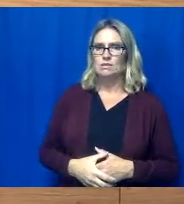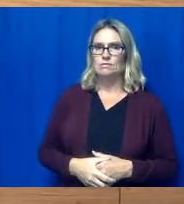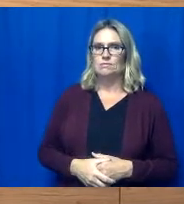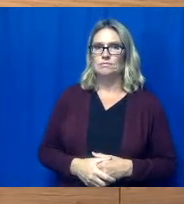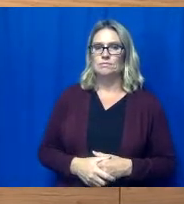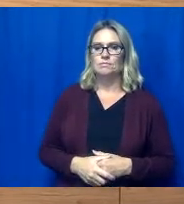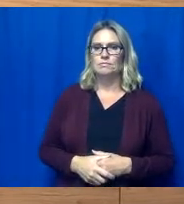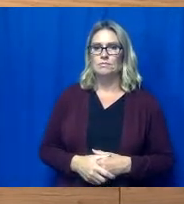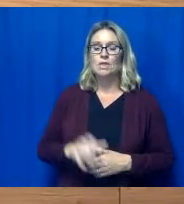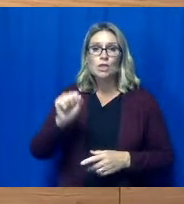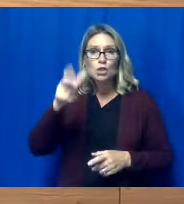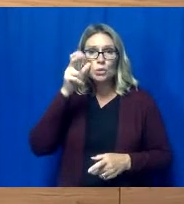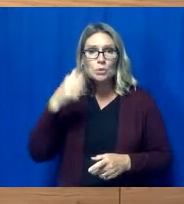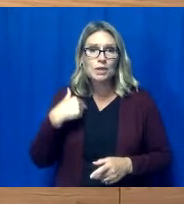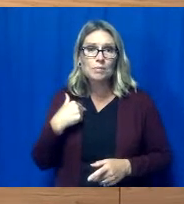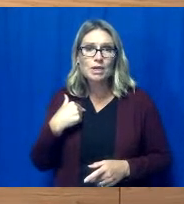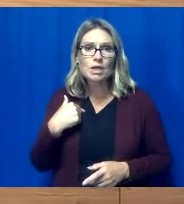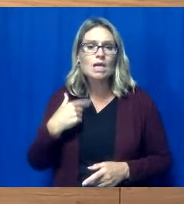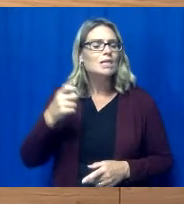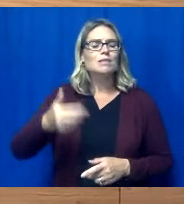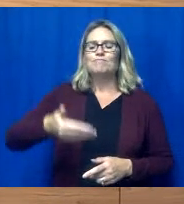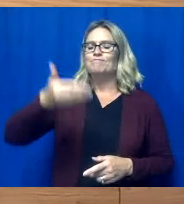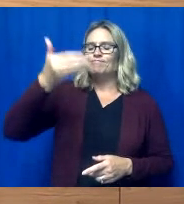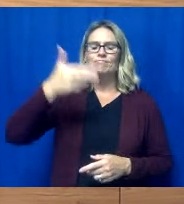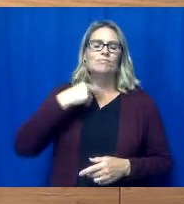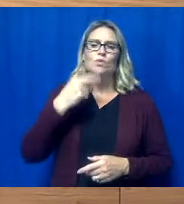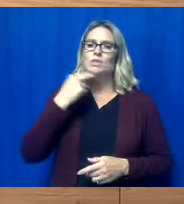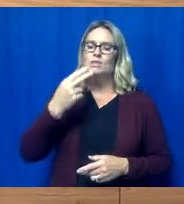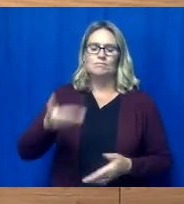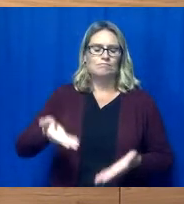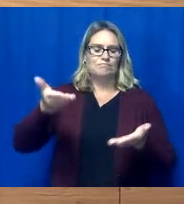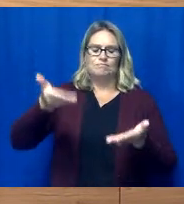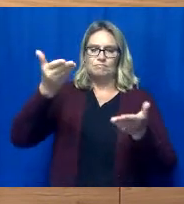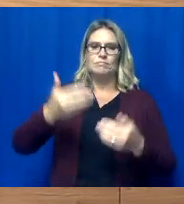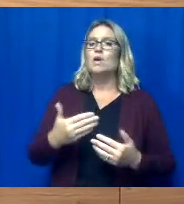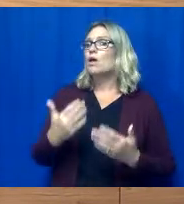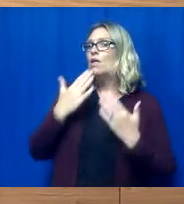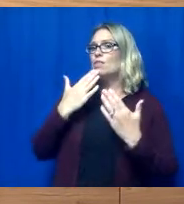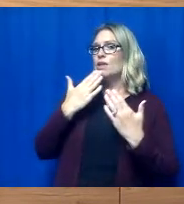Can you hear me? A little louder, but yes. Thank you.